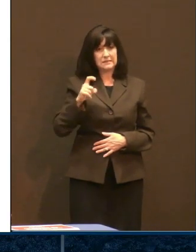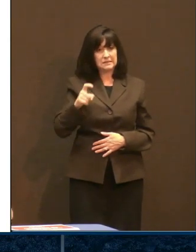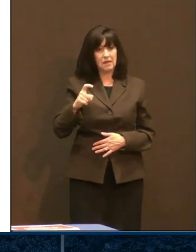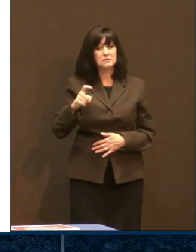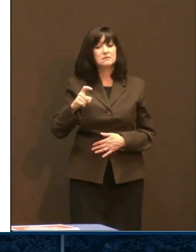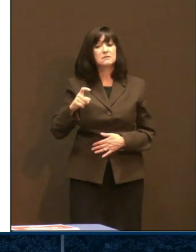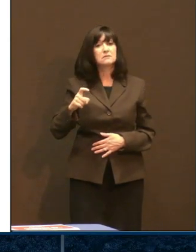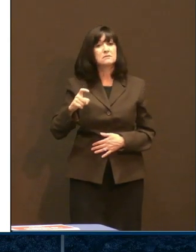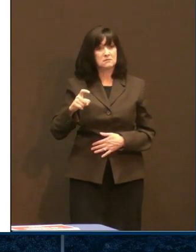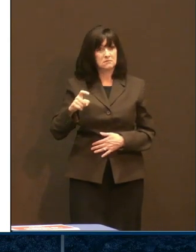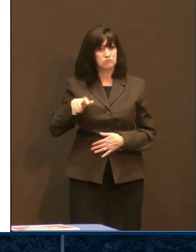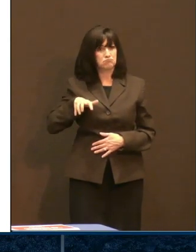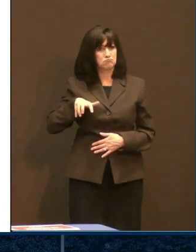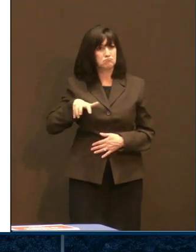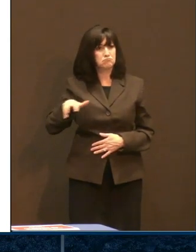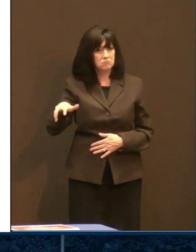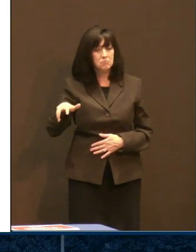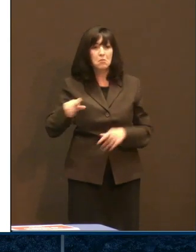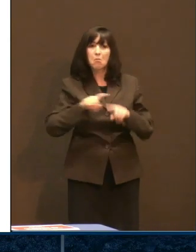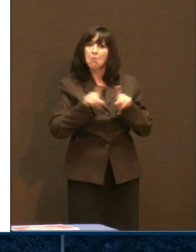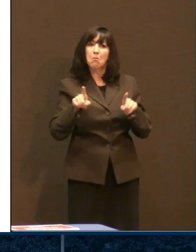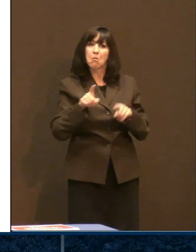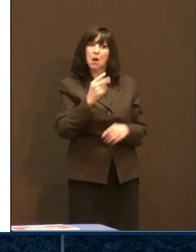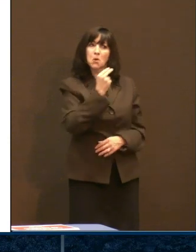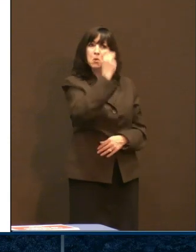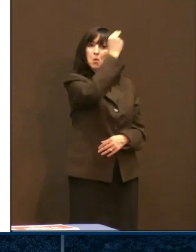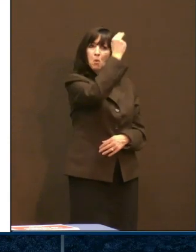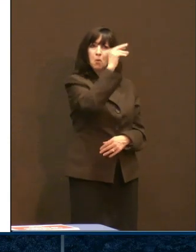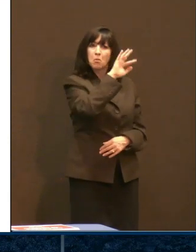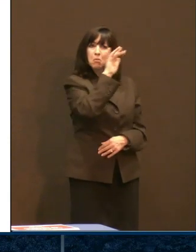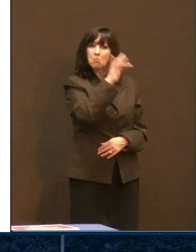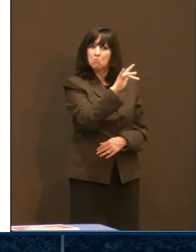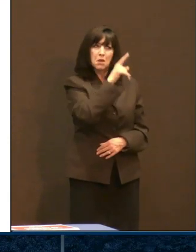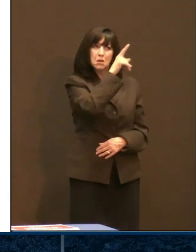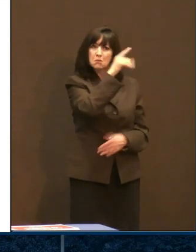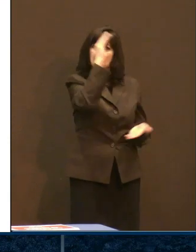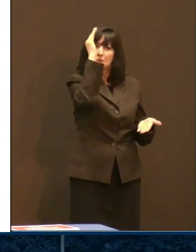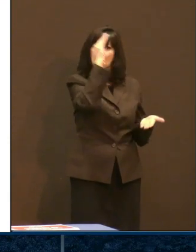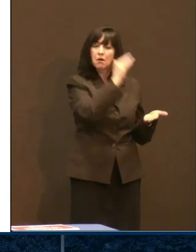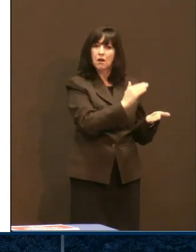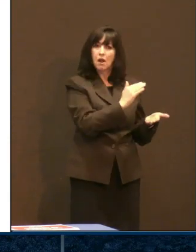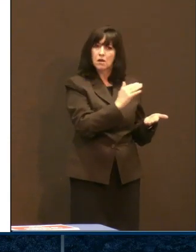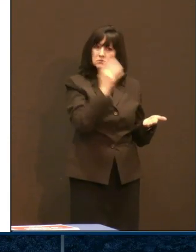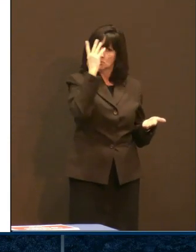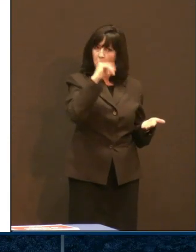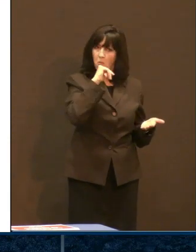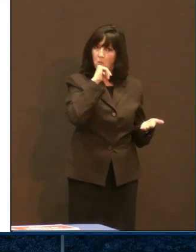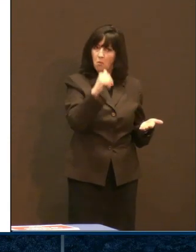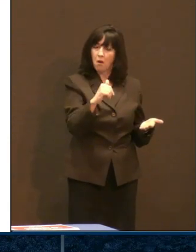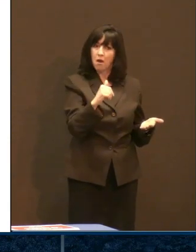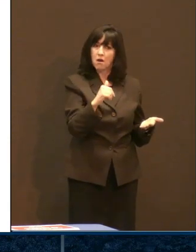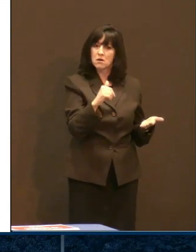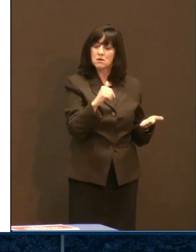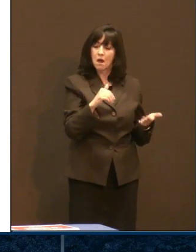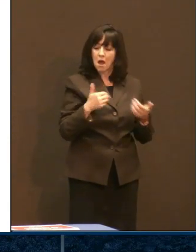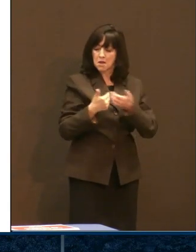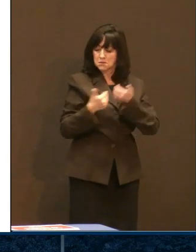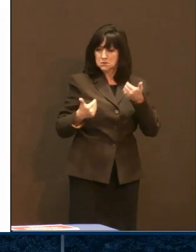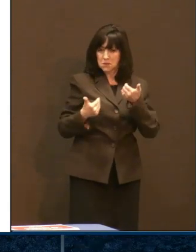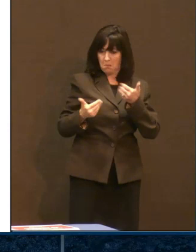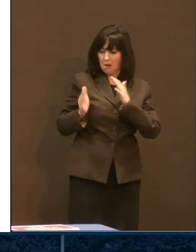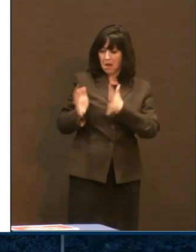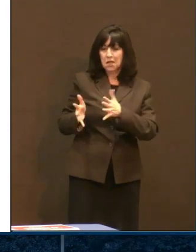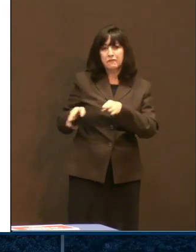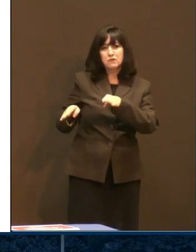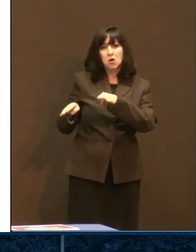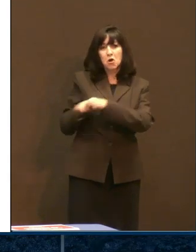Kent County continuing to drift downward, what are your thoughts on reopening Delaware using a county-by-county method? Yeah, I'd